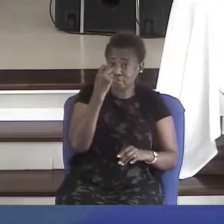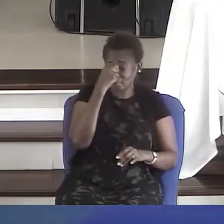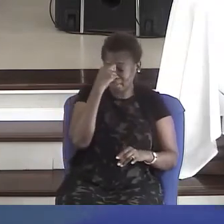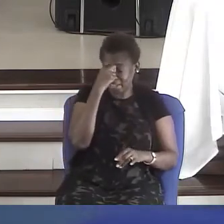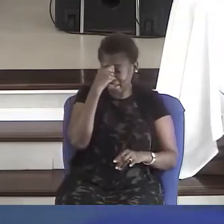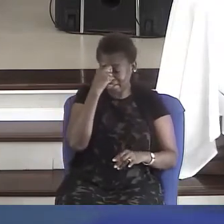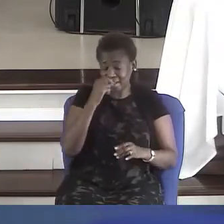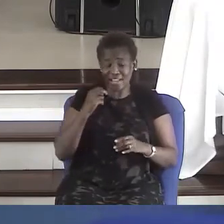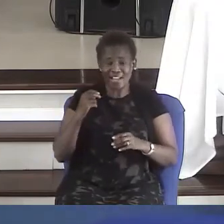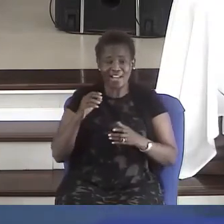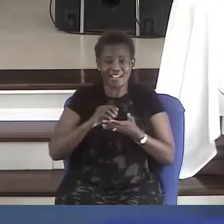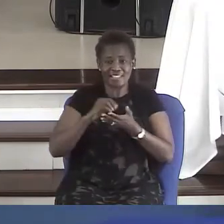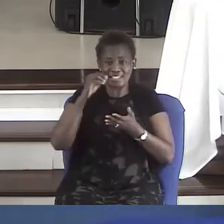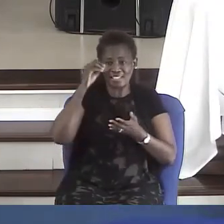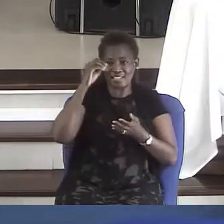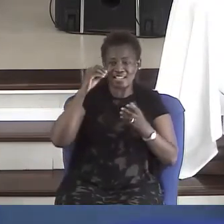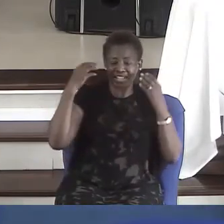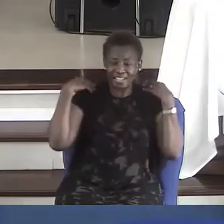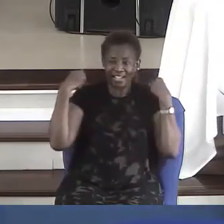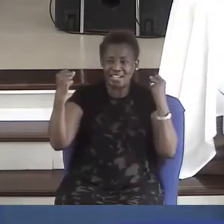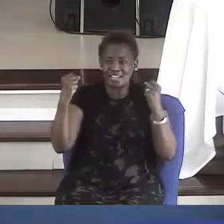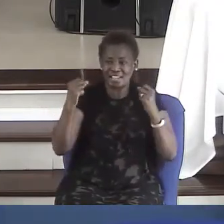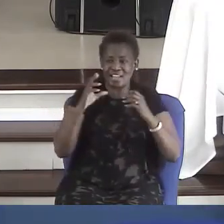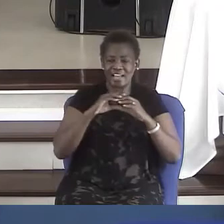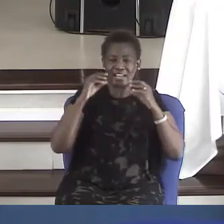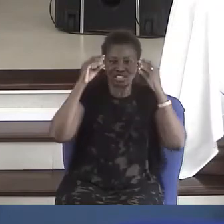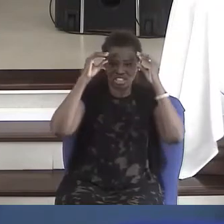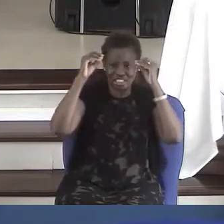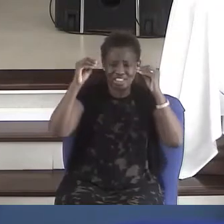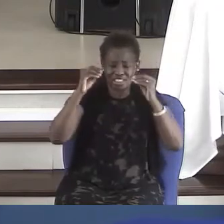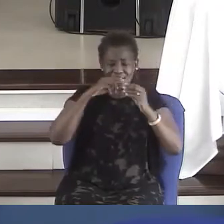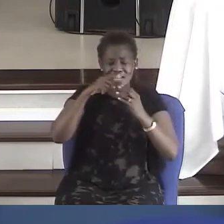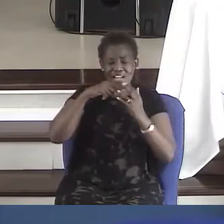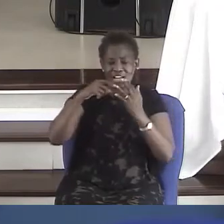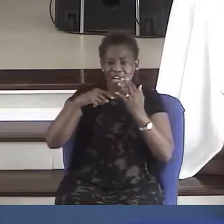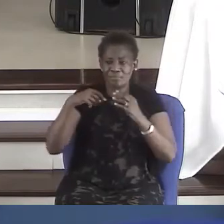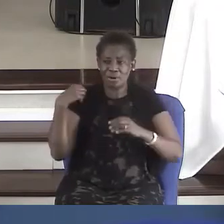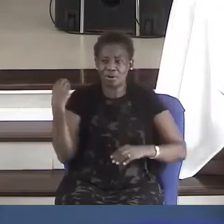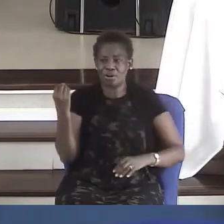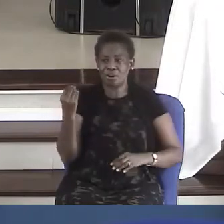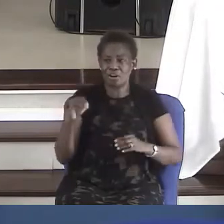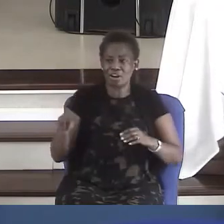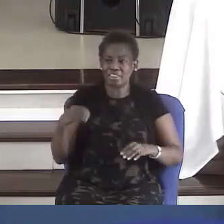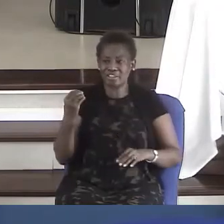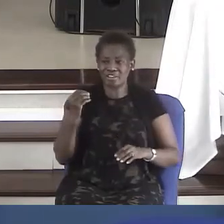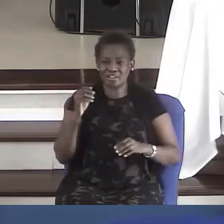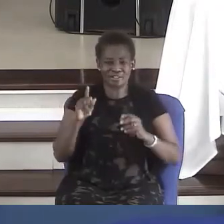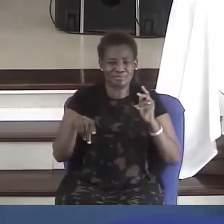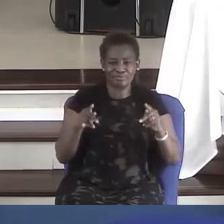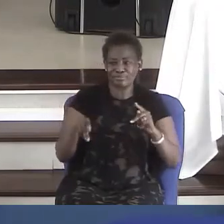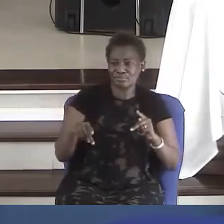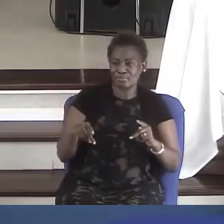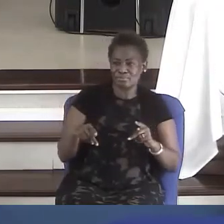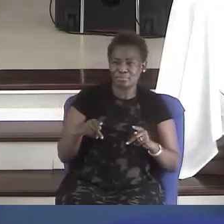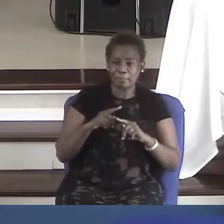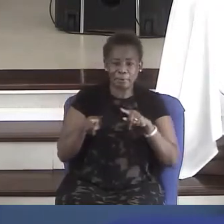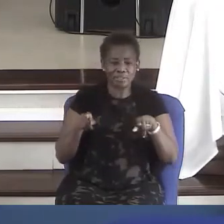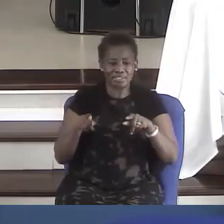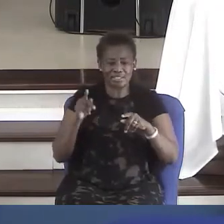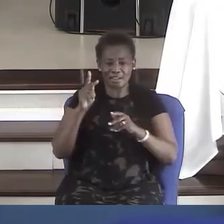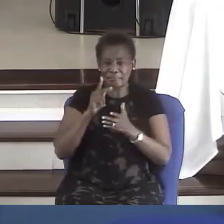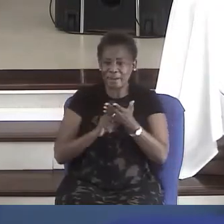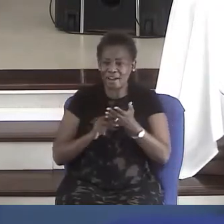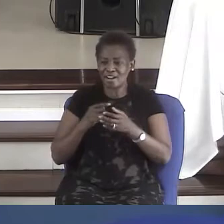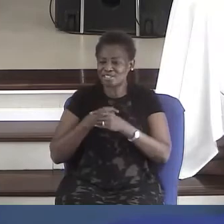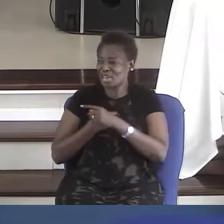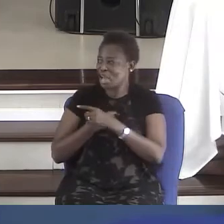Healing and teaching among others. But the part I love was where Paul came in. And